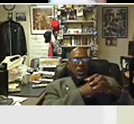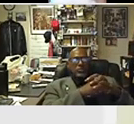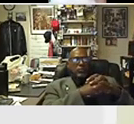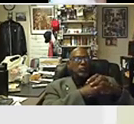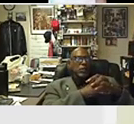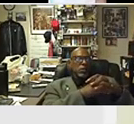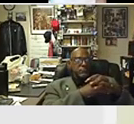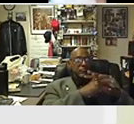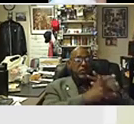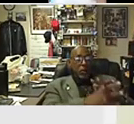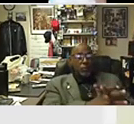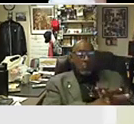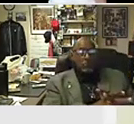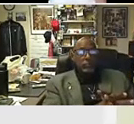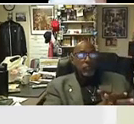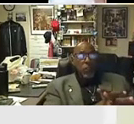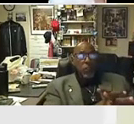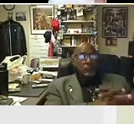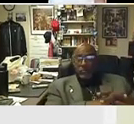They hadn't grown any. So,